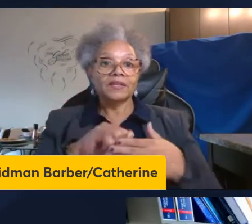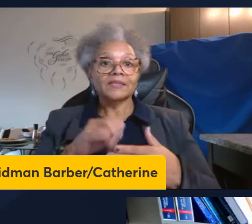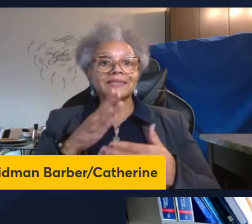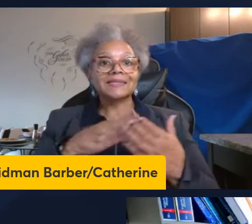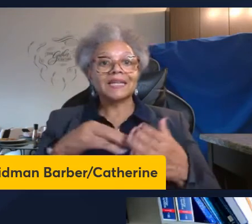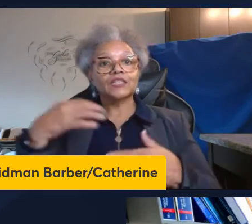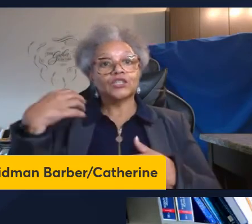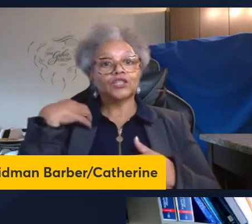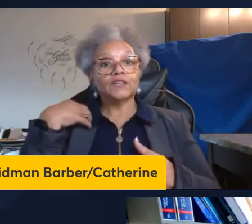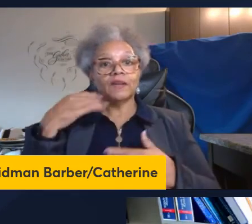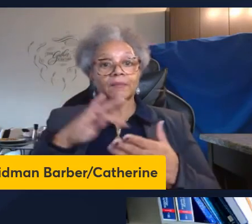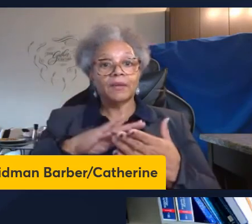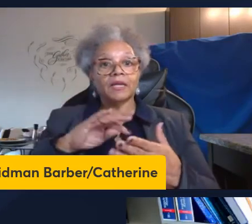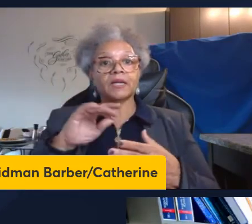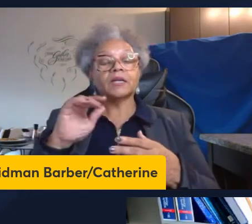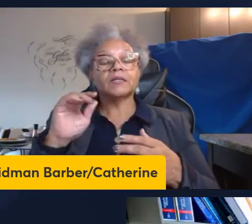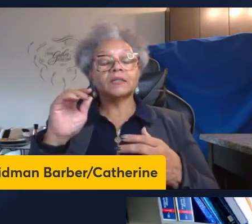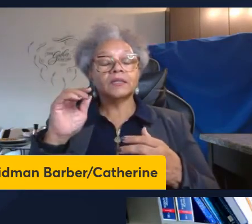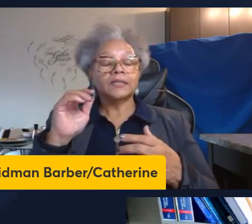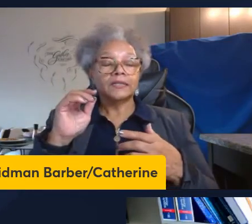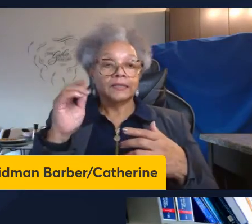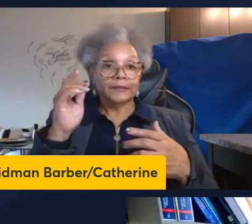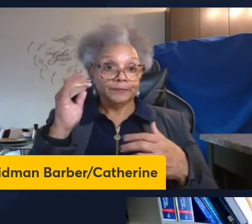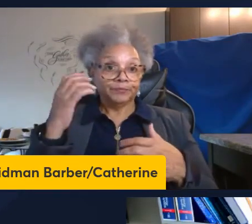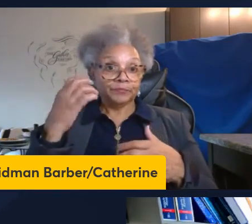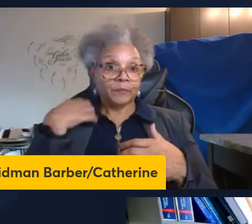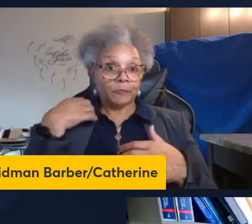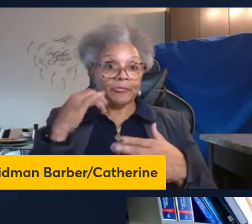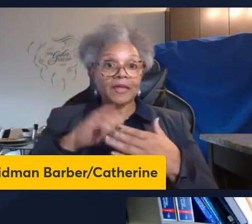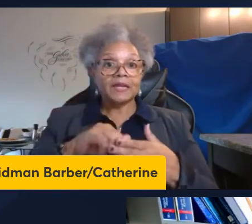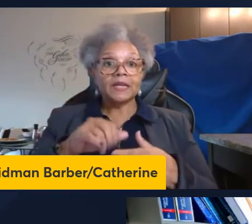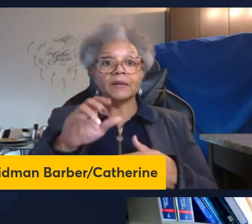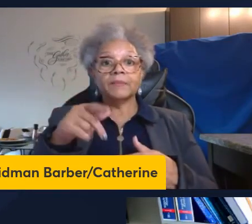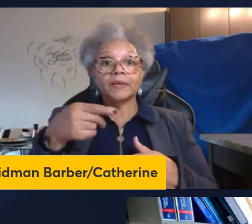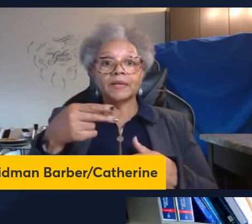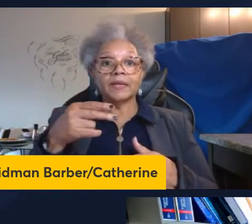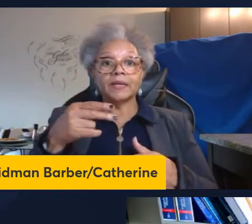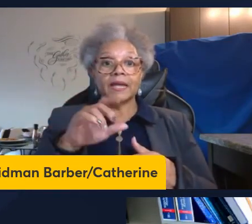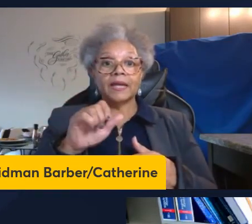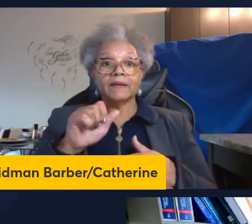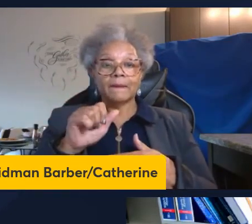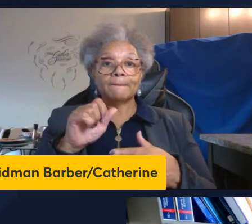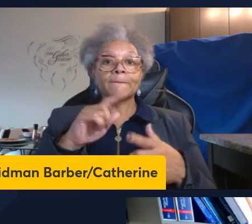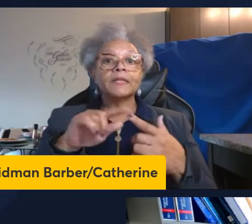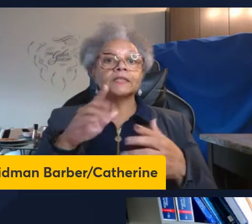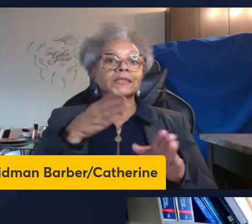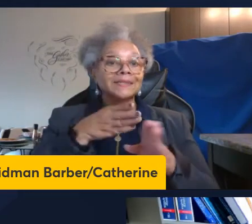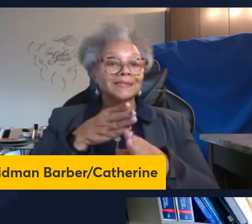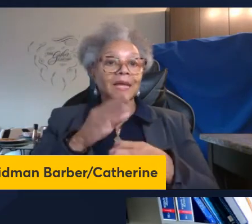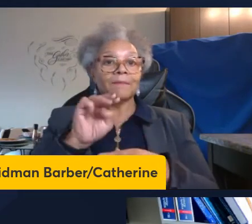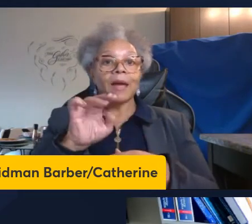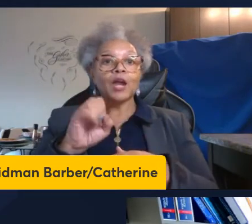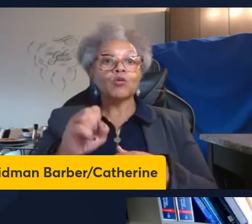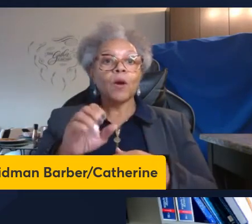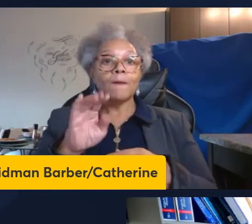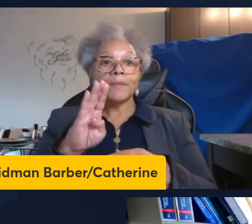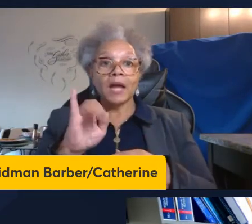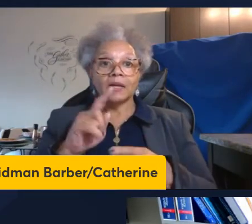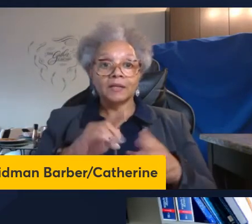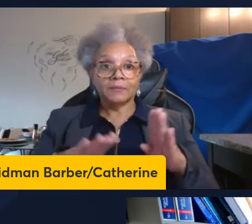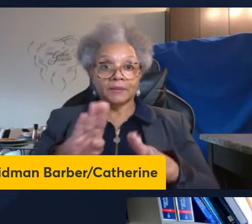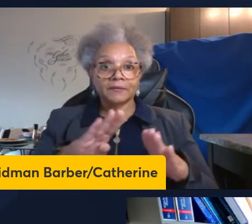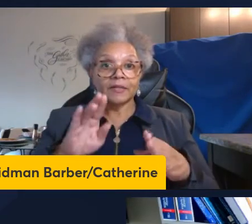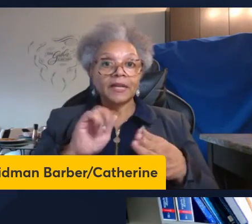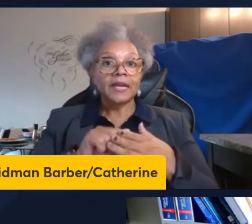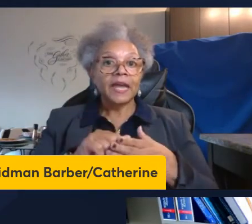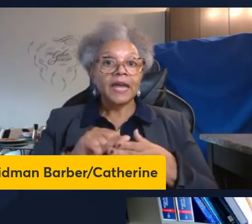of infectious disease at Tricor Reference Laboratories. She received a PhD in microbiology and immunology at Vanderbilt